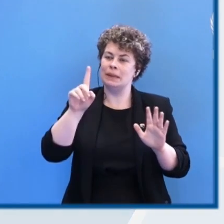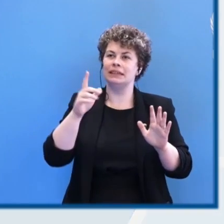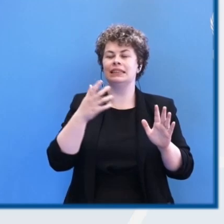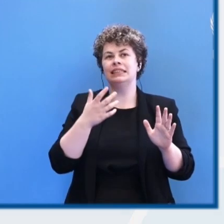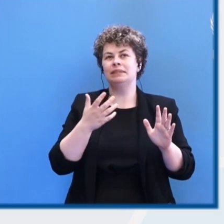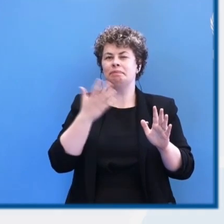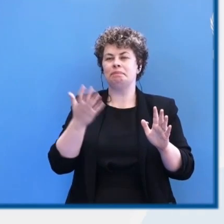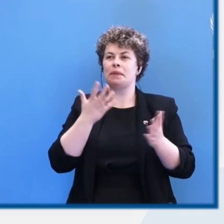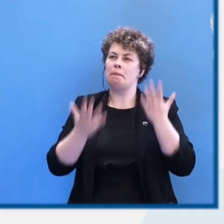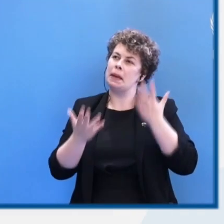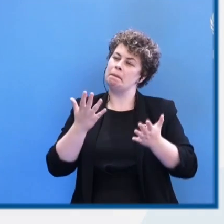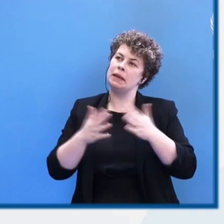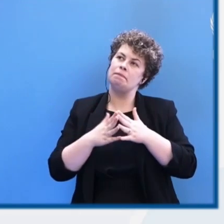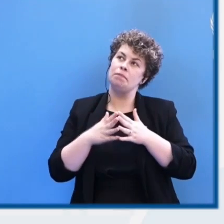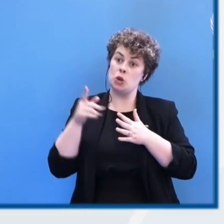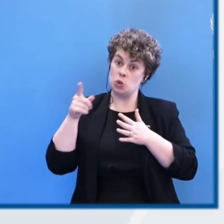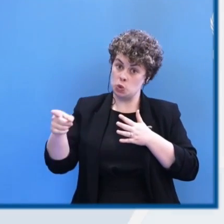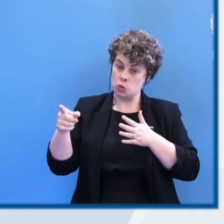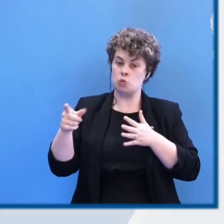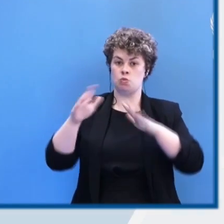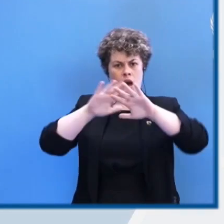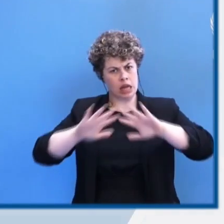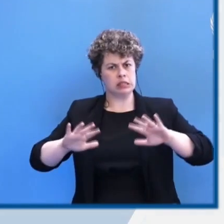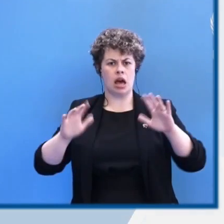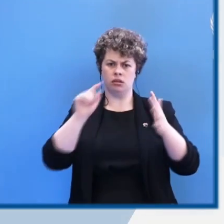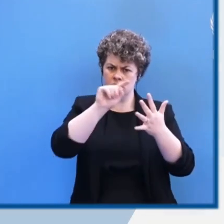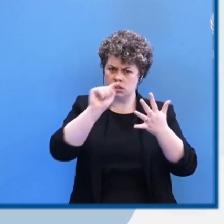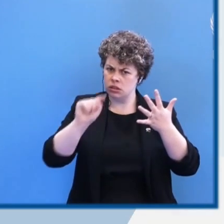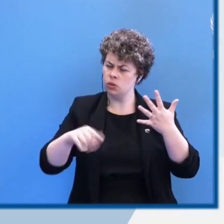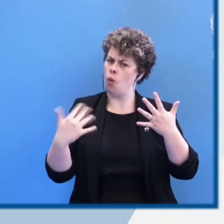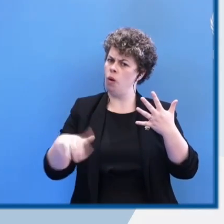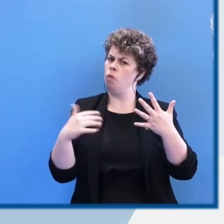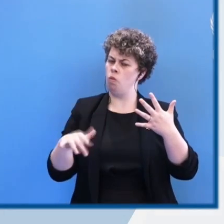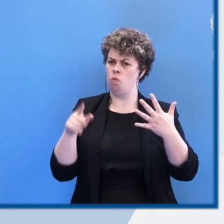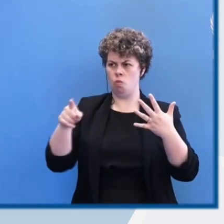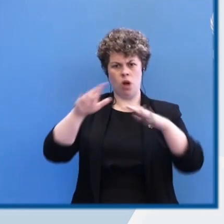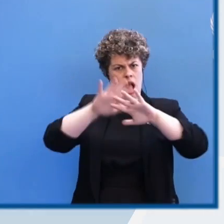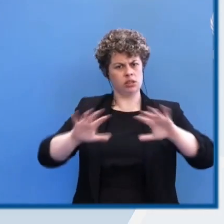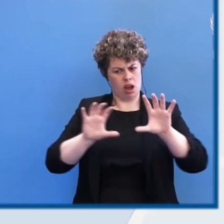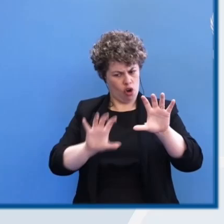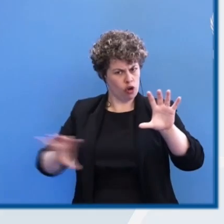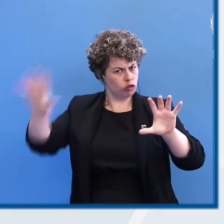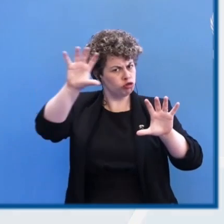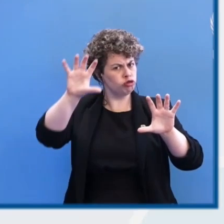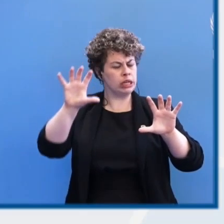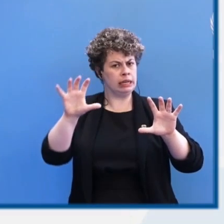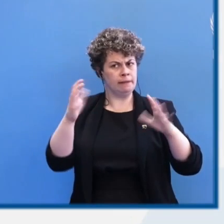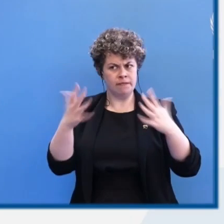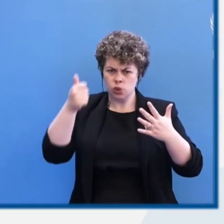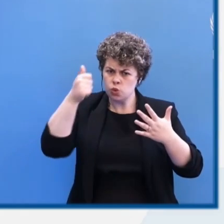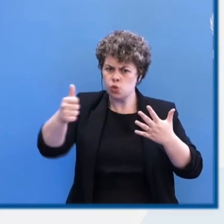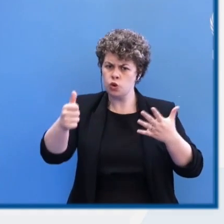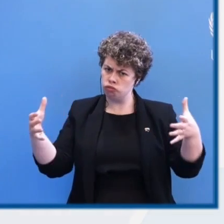that kept coming up? You seem to have managed as a group of countries to be able to do some things very well,